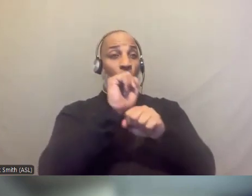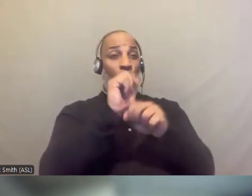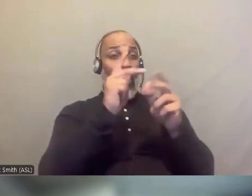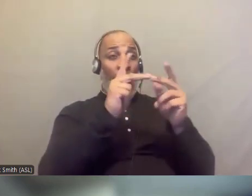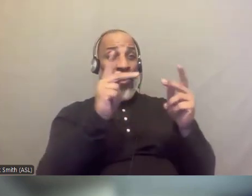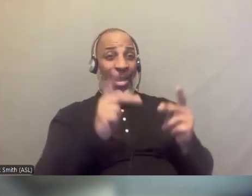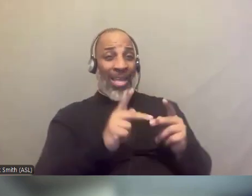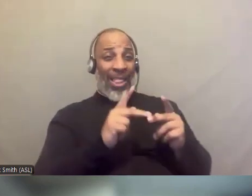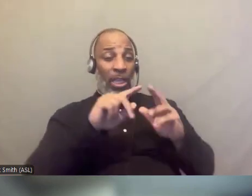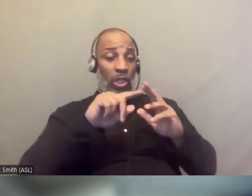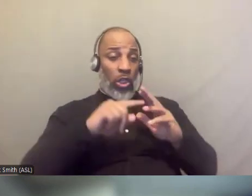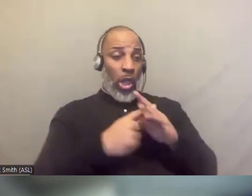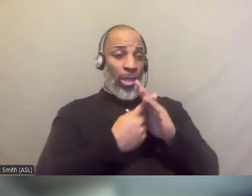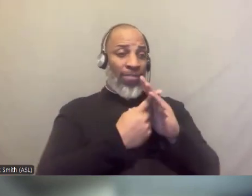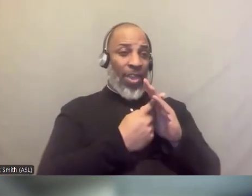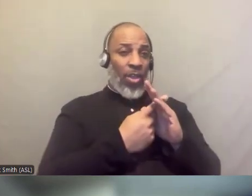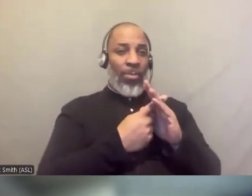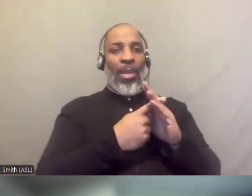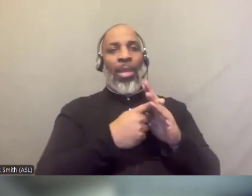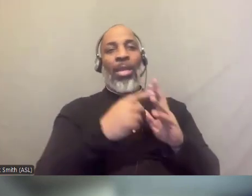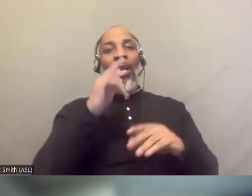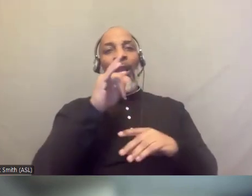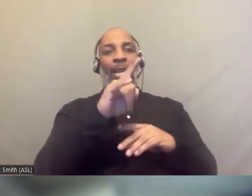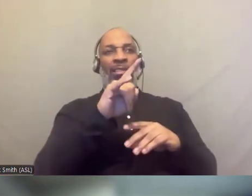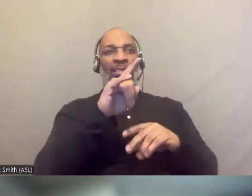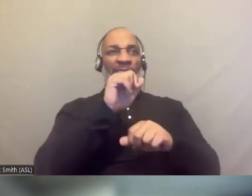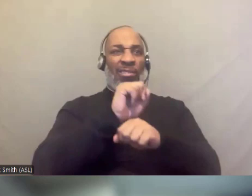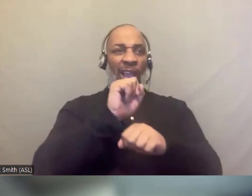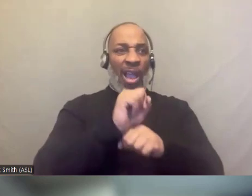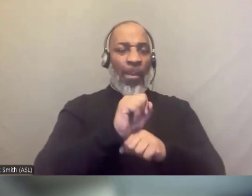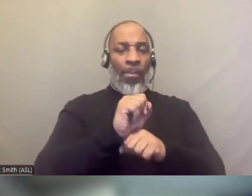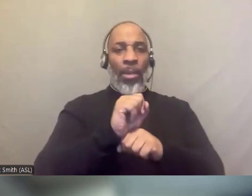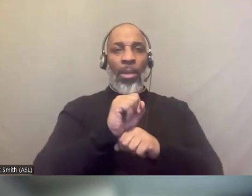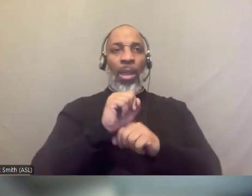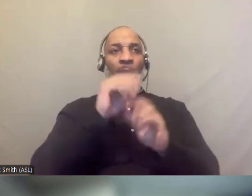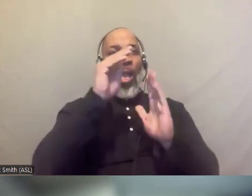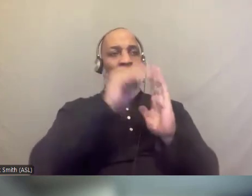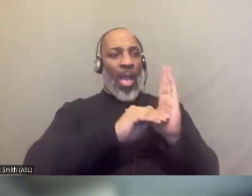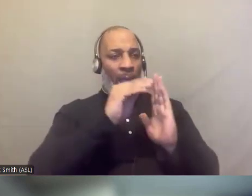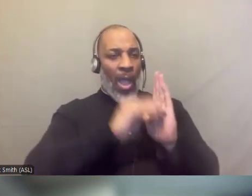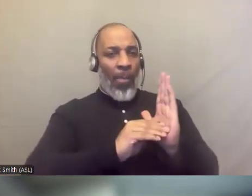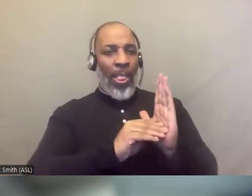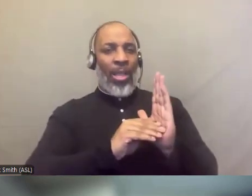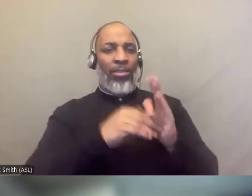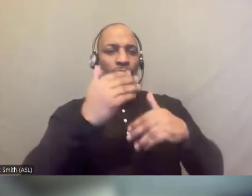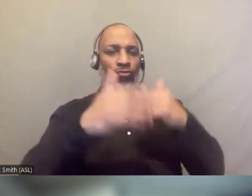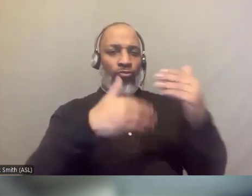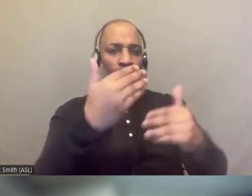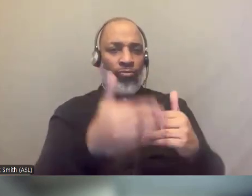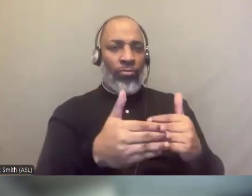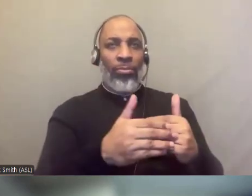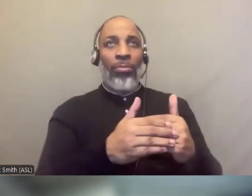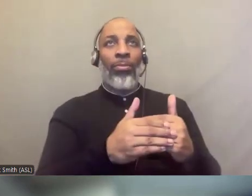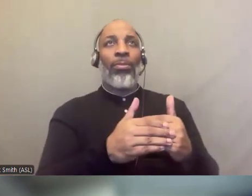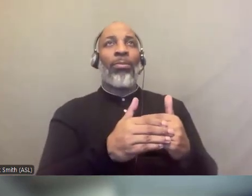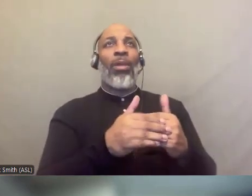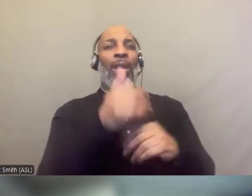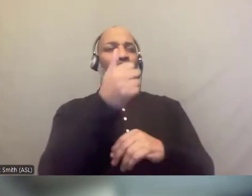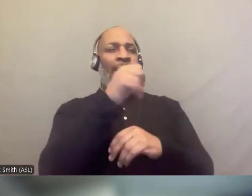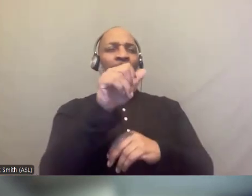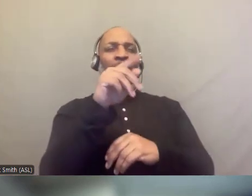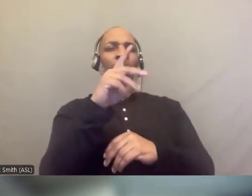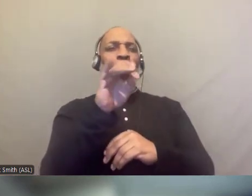start at the very beginning of the job process. So this means the job application procedures, and this would be any kind of portal